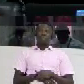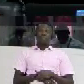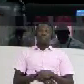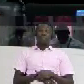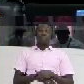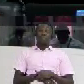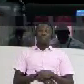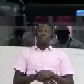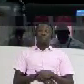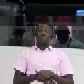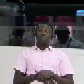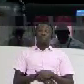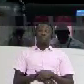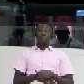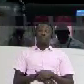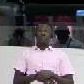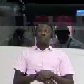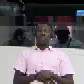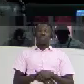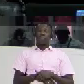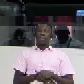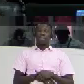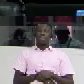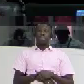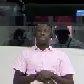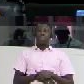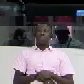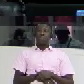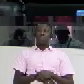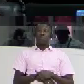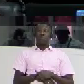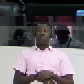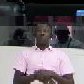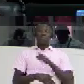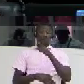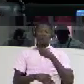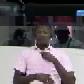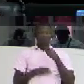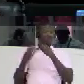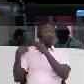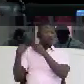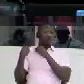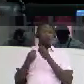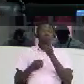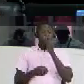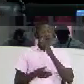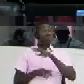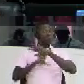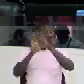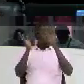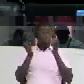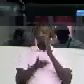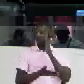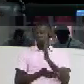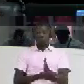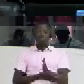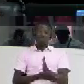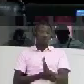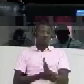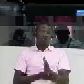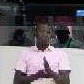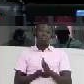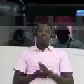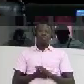ne am na waat boo xam ne waat nga ko tey jii. And you have a duty to tell the truth te nag sa warugal la nag pour nga wax